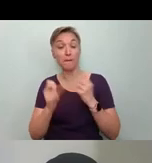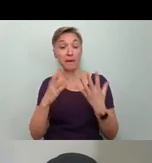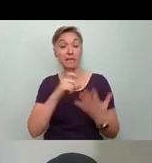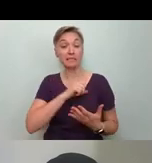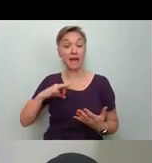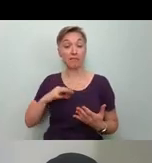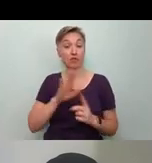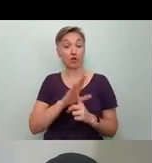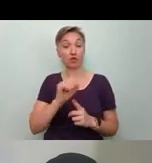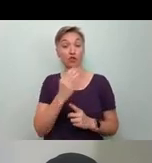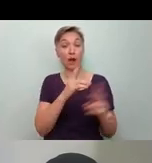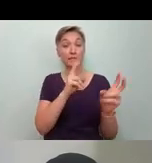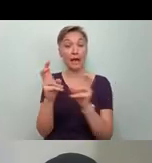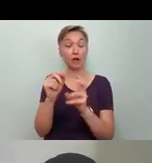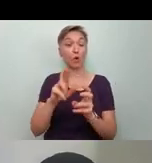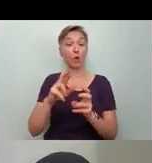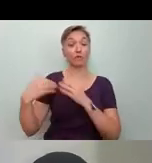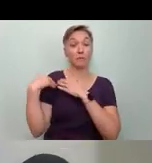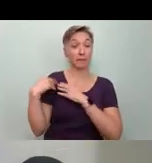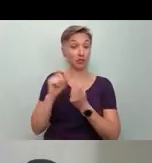and or job responsibilities?